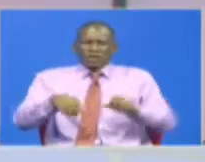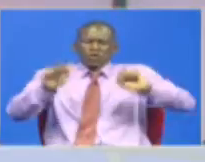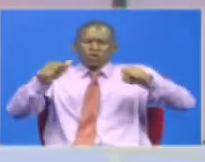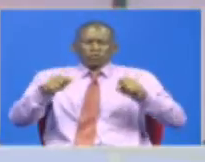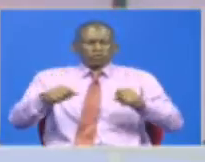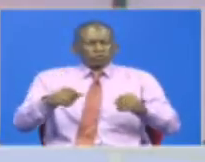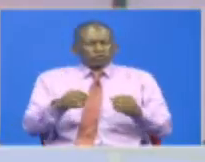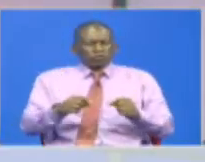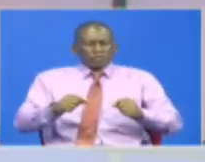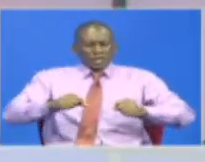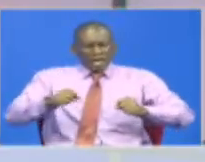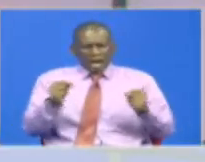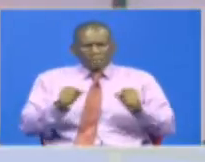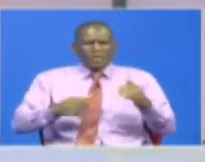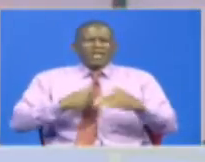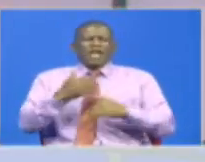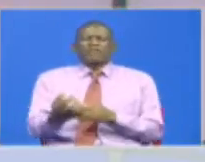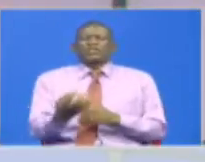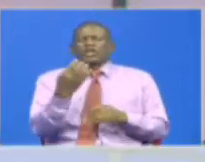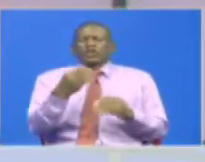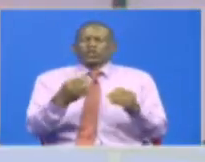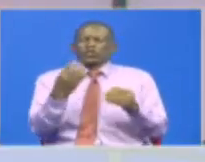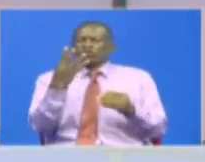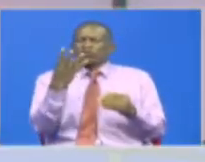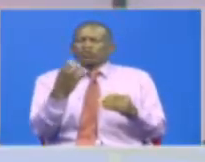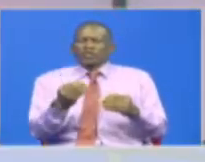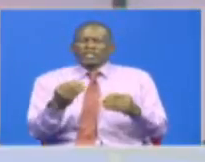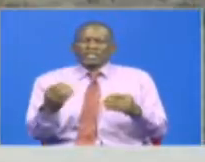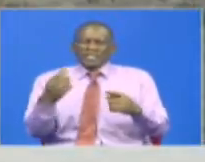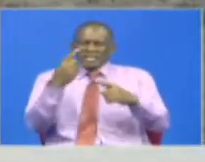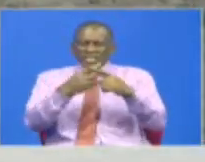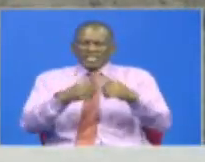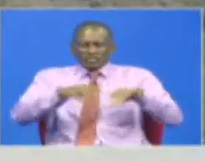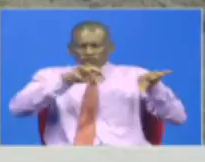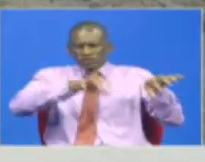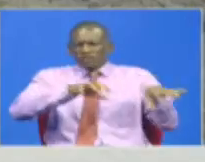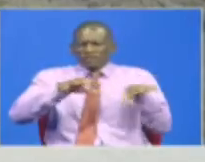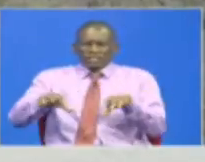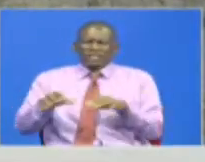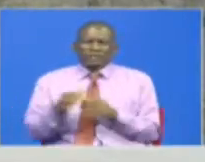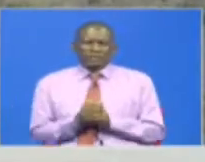lucky after more than four decades of suffering.